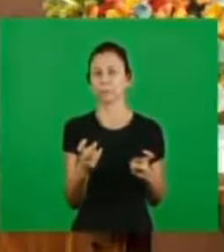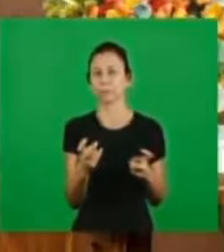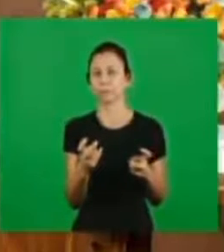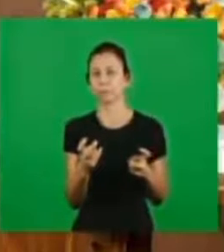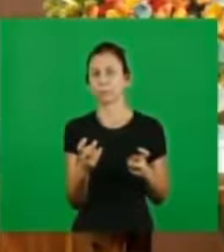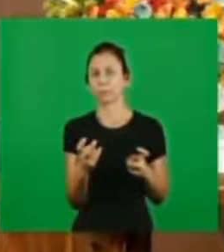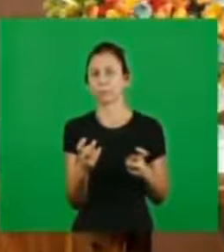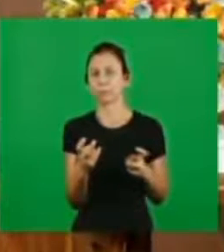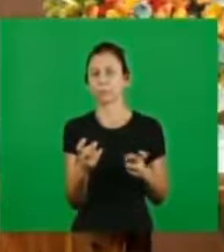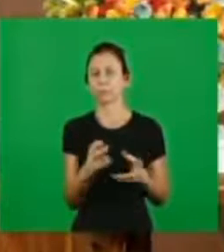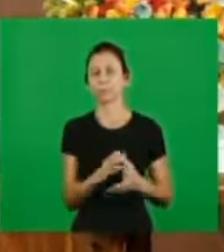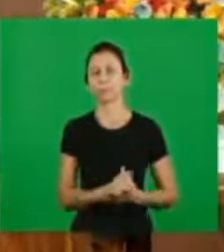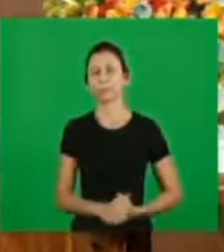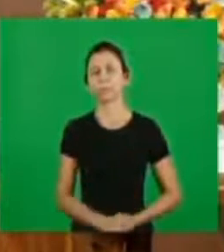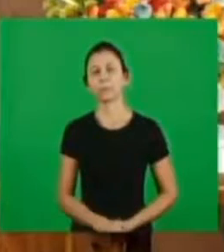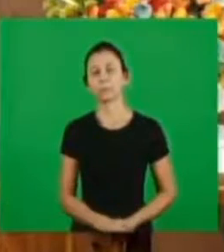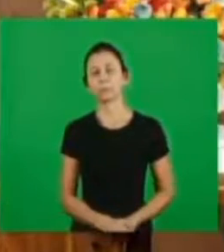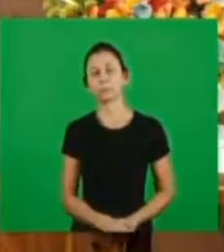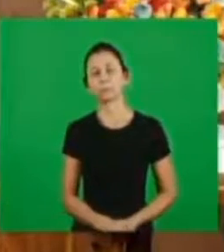located